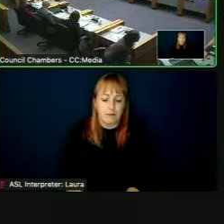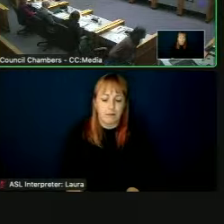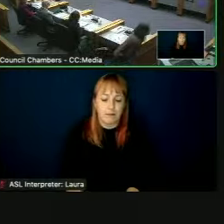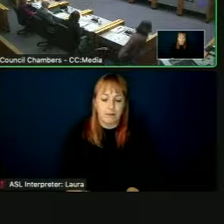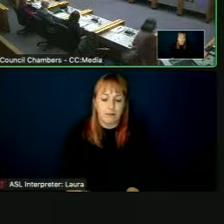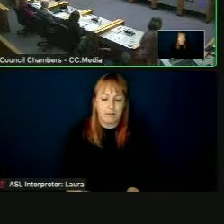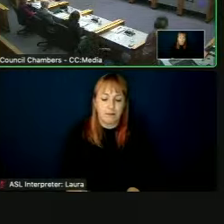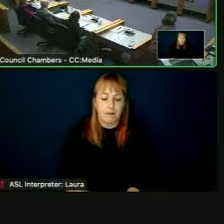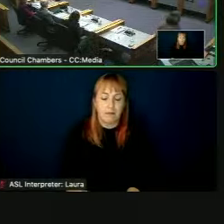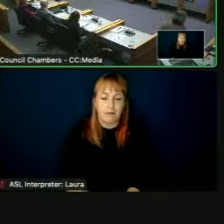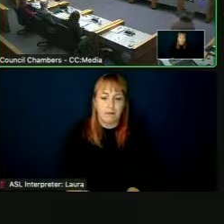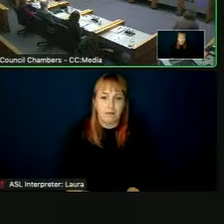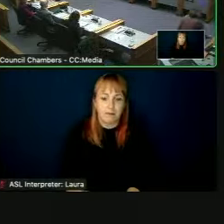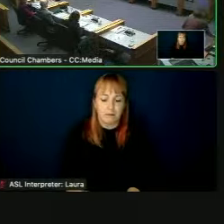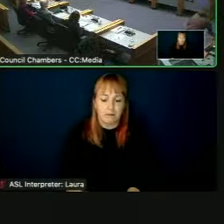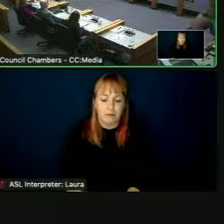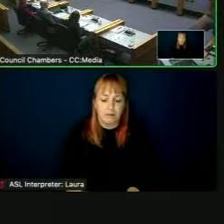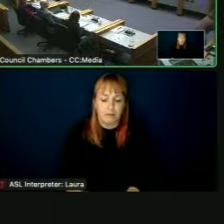220.005,